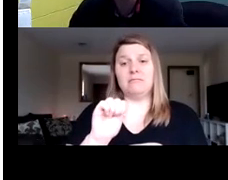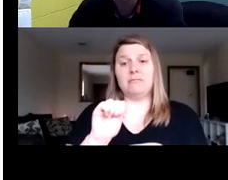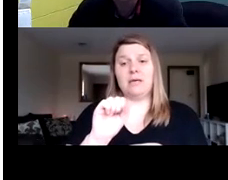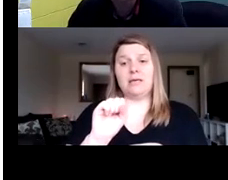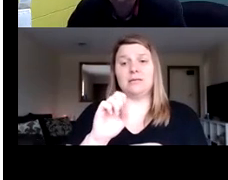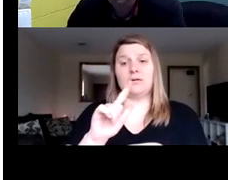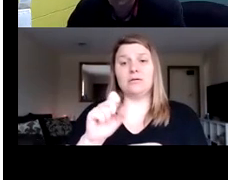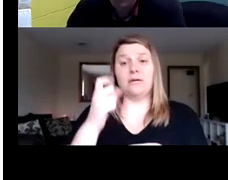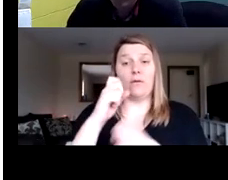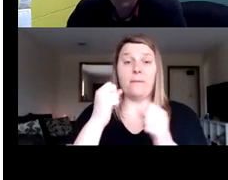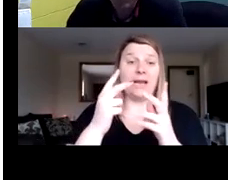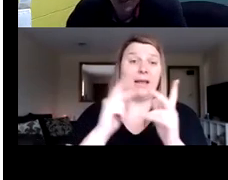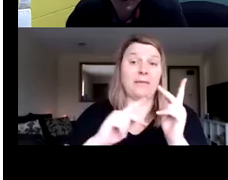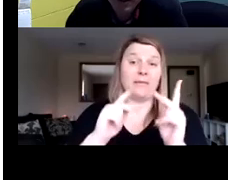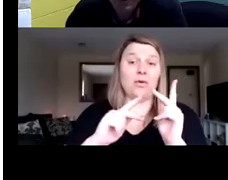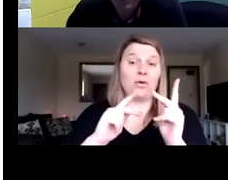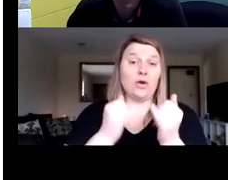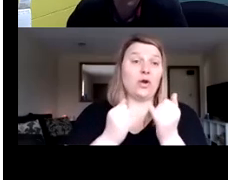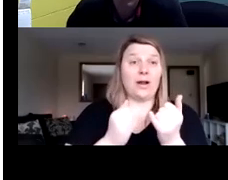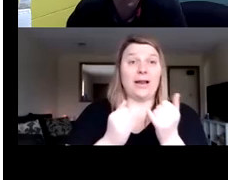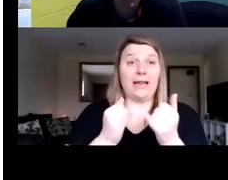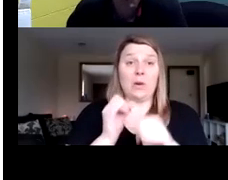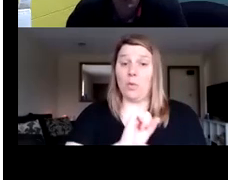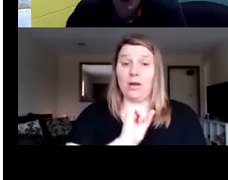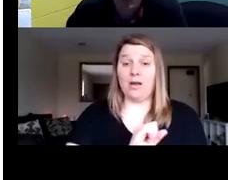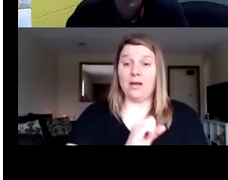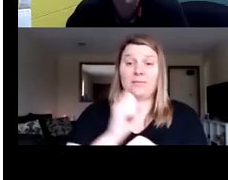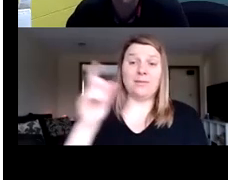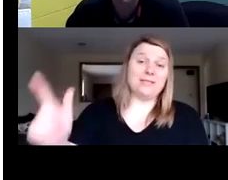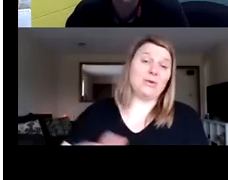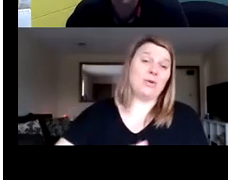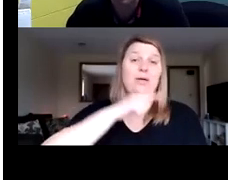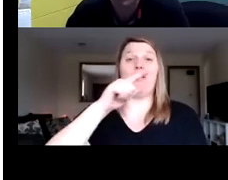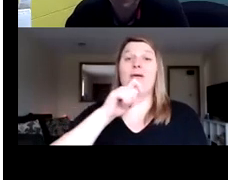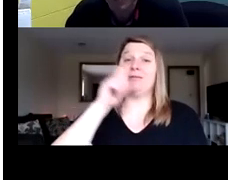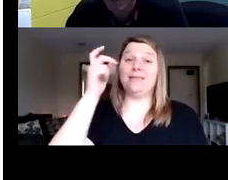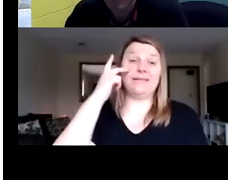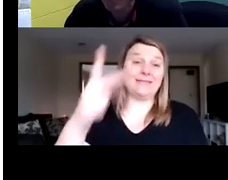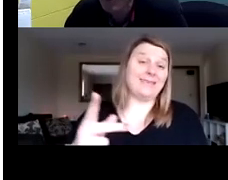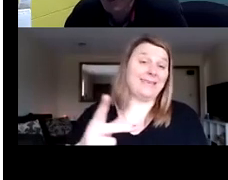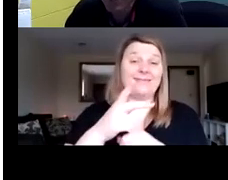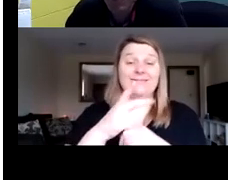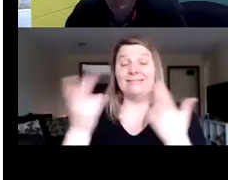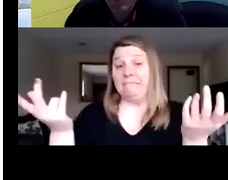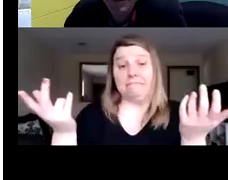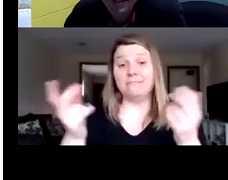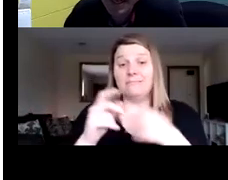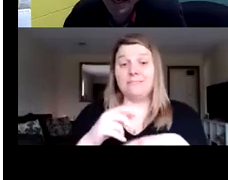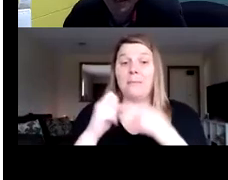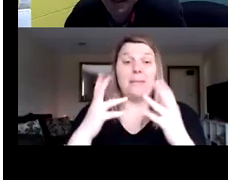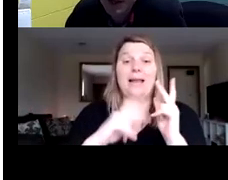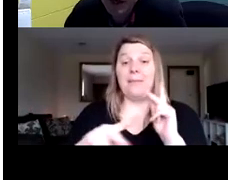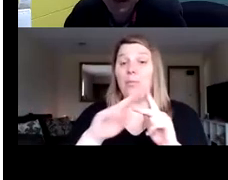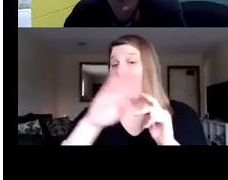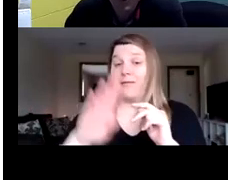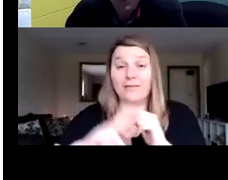of providers currently in practice, it's been too long since we've had a lot of cases in the States, and many people haven't seen any